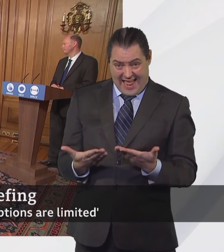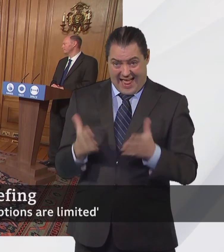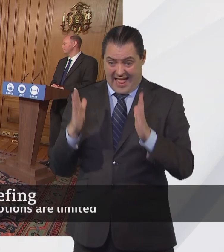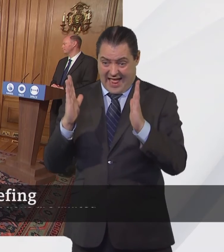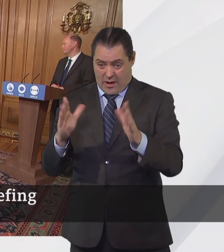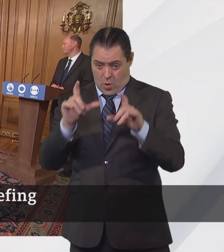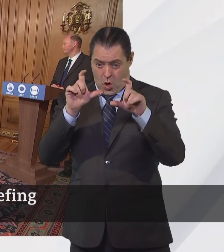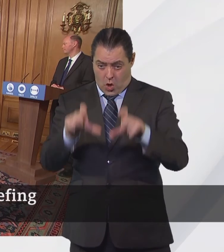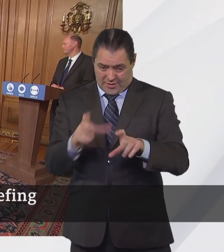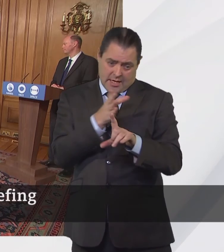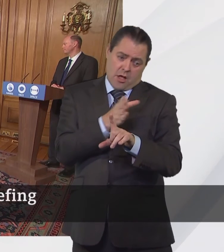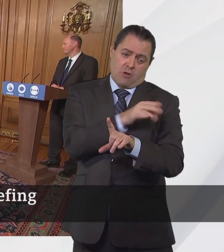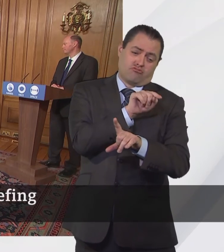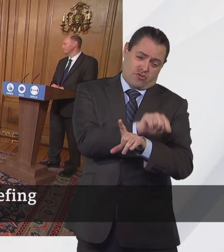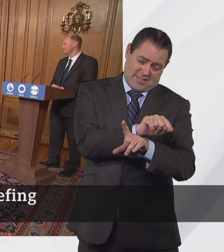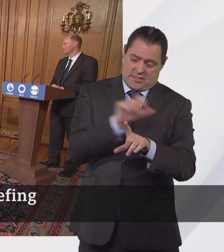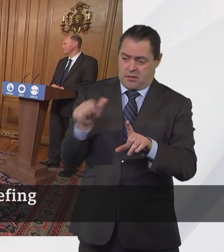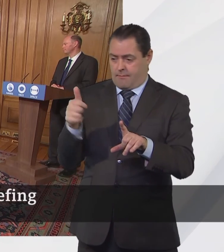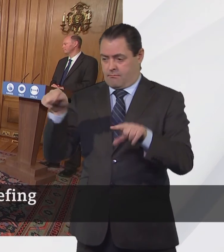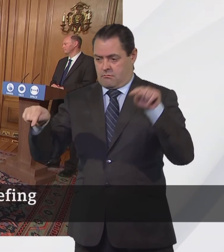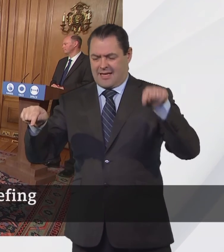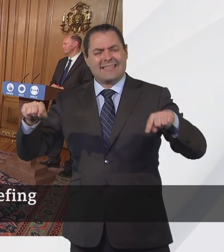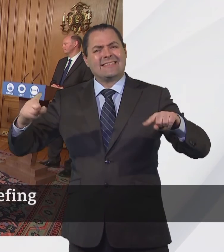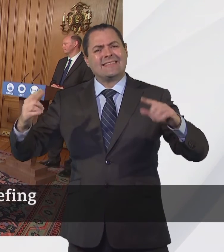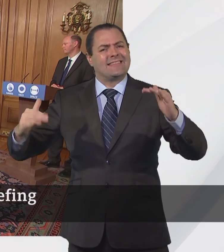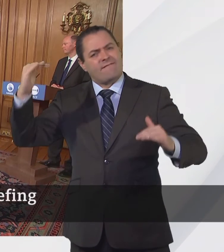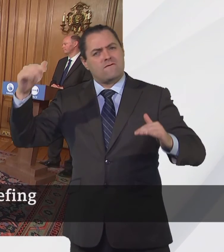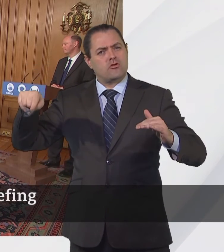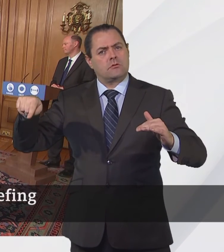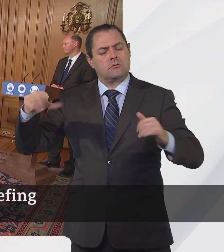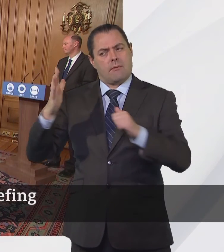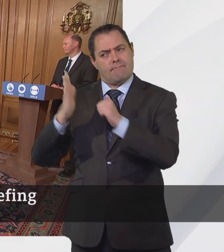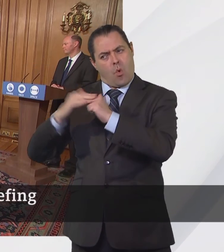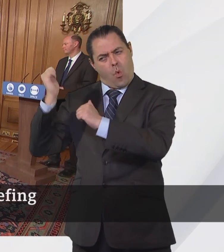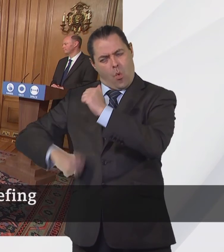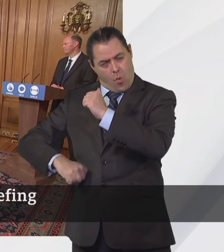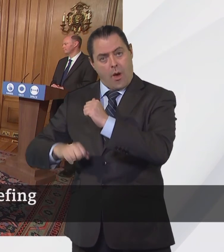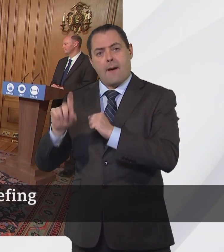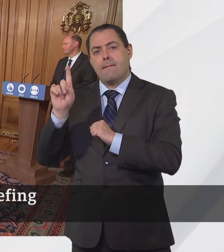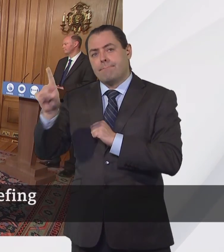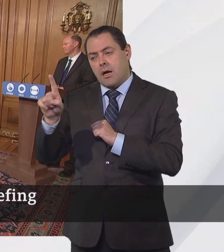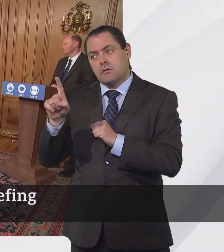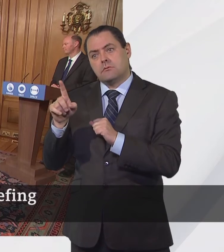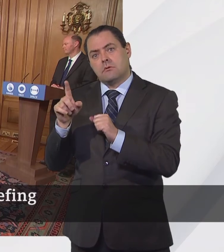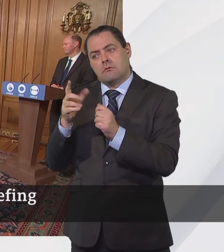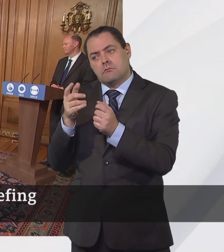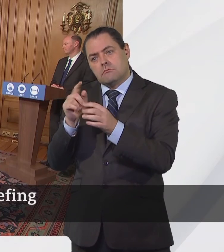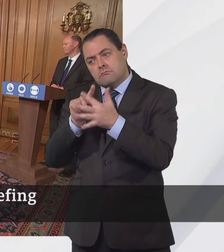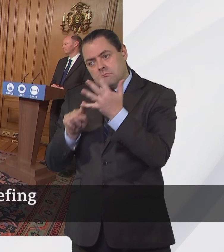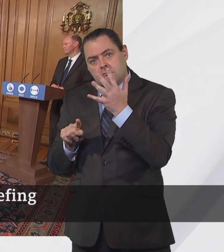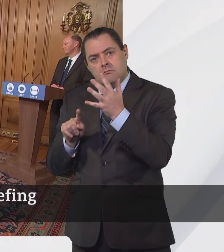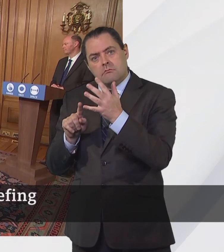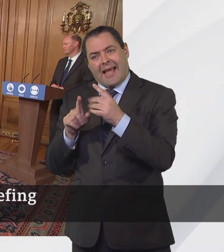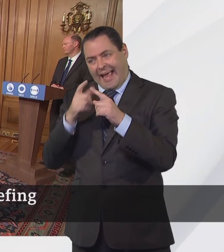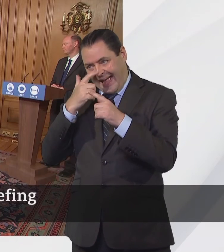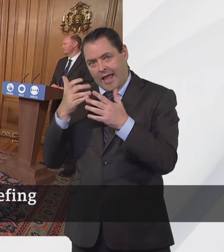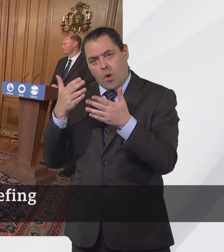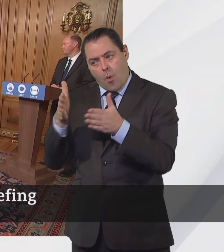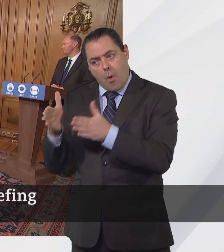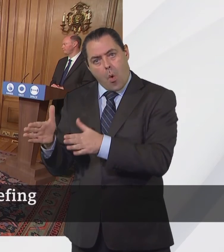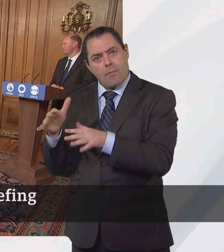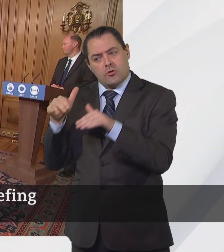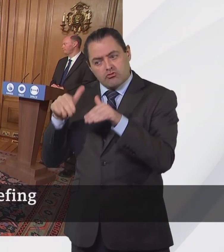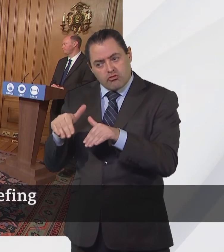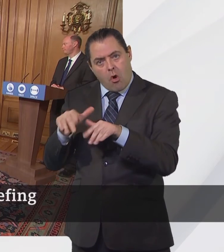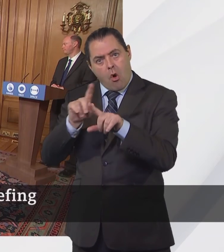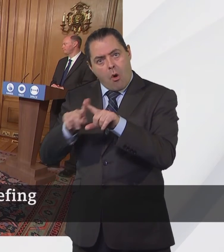from the current lockdown. There are many more things that many more ways in which economic activity can and will continue. Can I say a